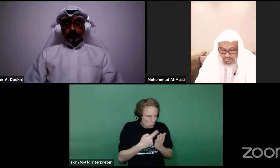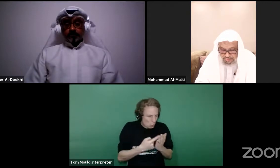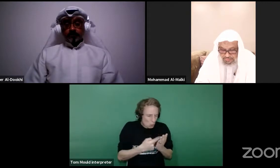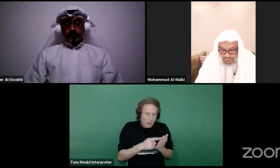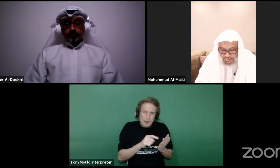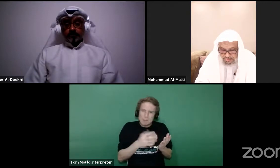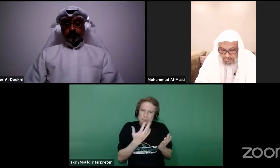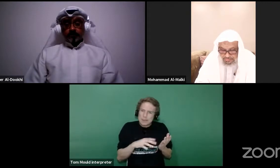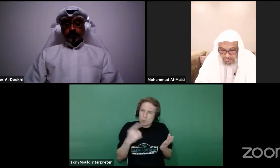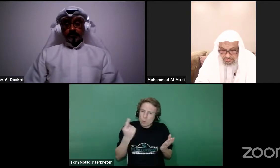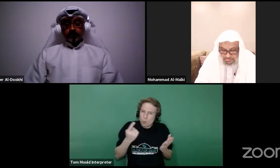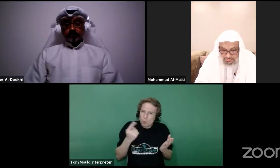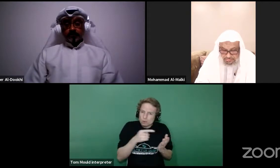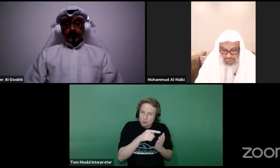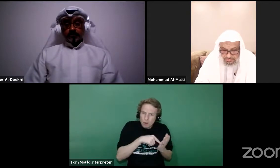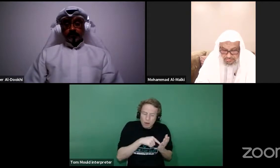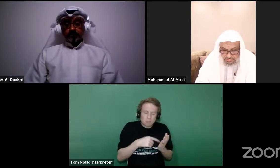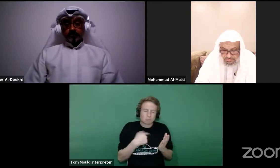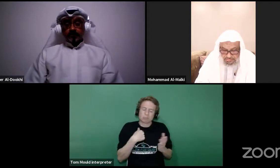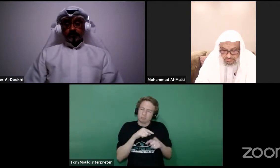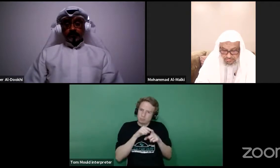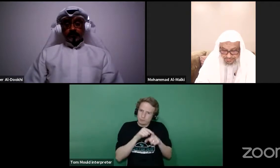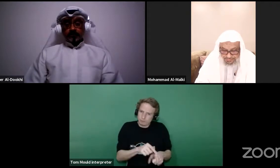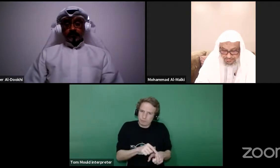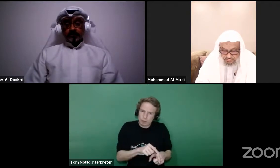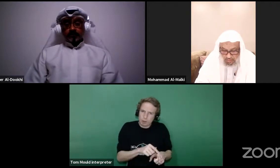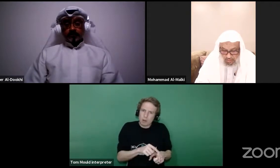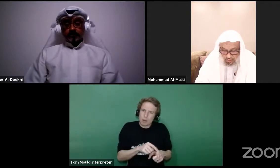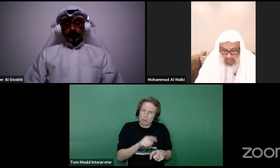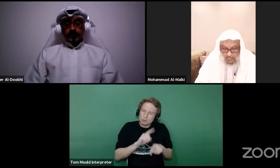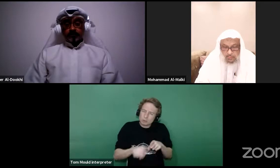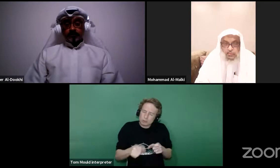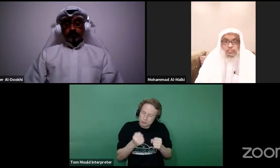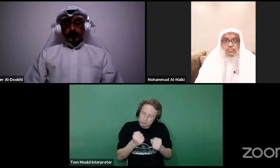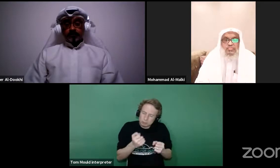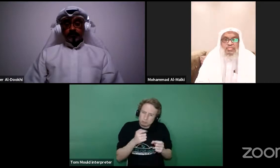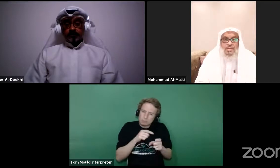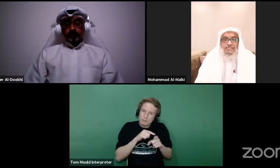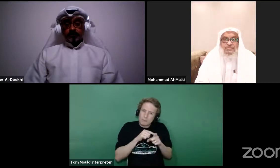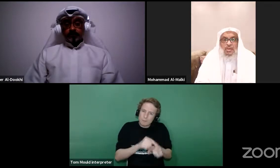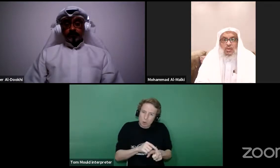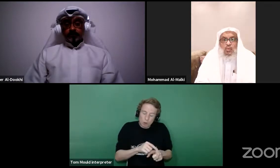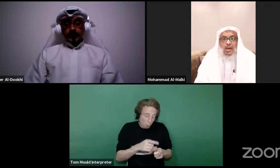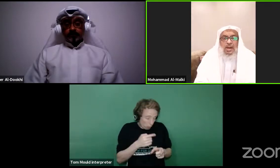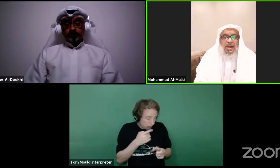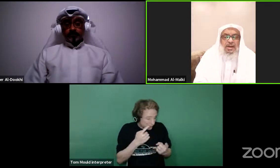orders and they refrain and abstain from those things that it prohibits.